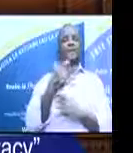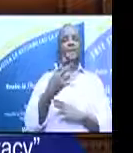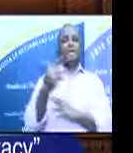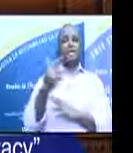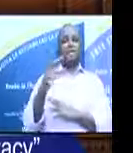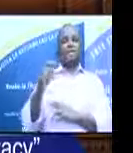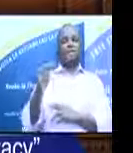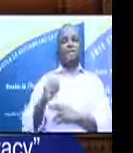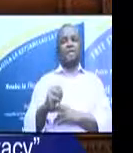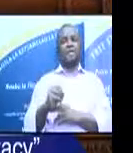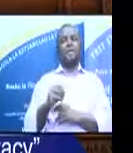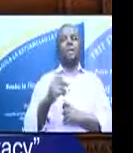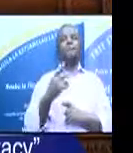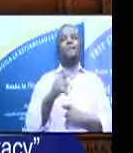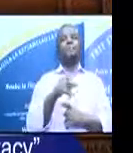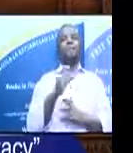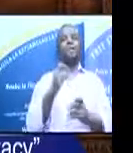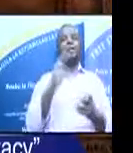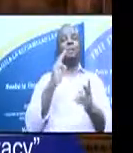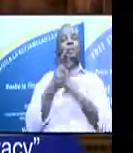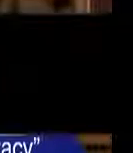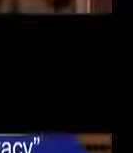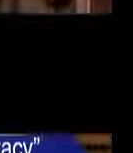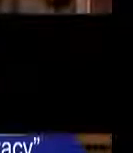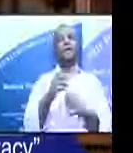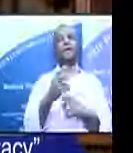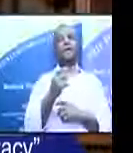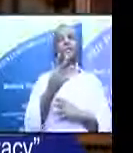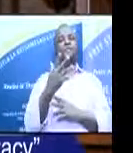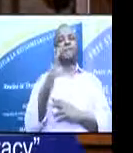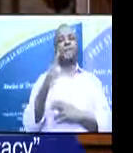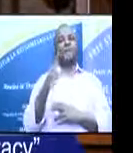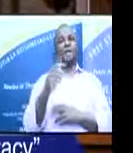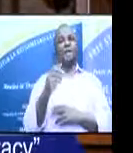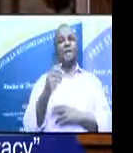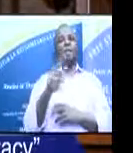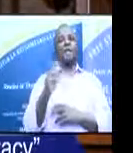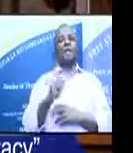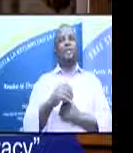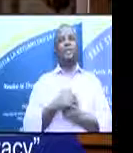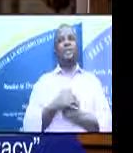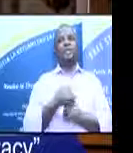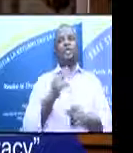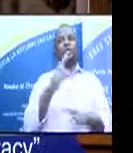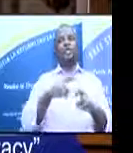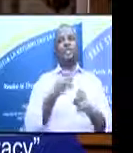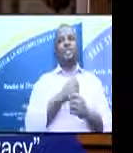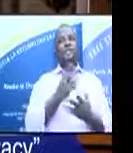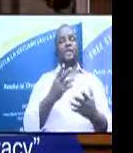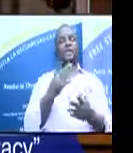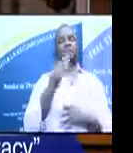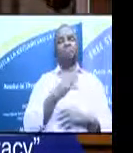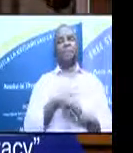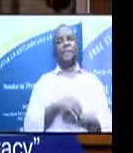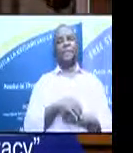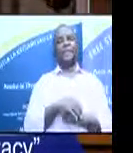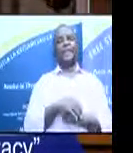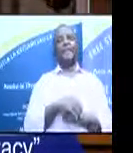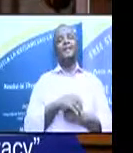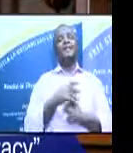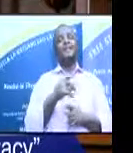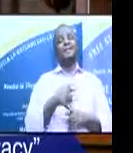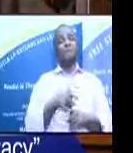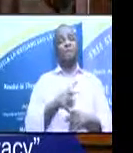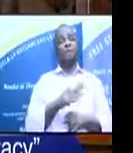had a bank overdraft of 458 million. The Auditor General stated that these events